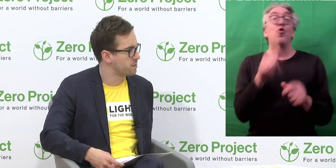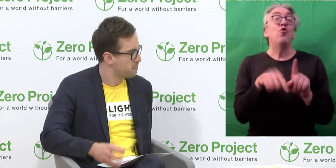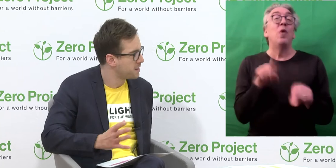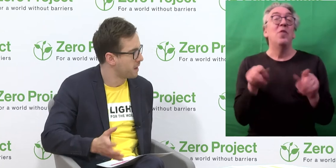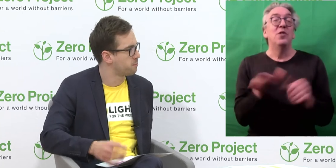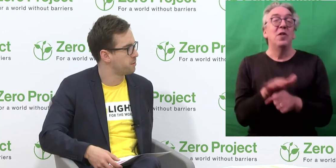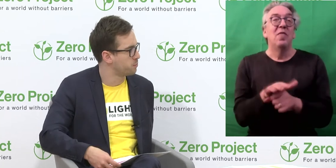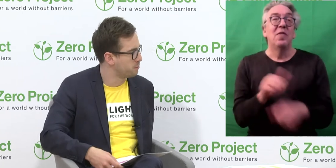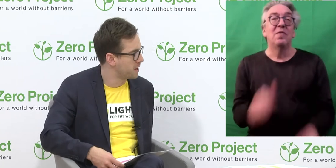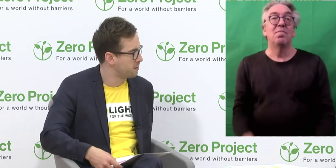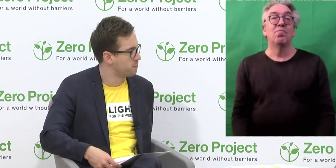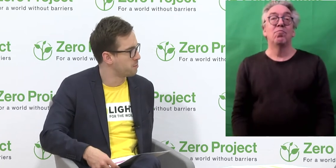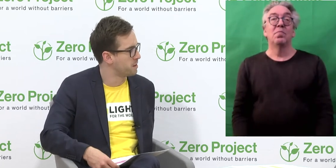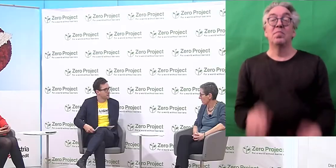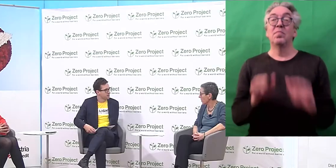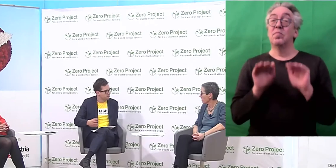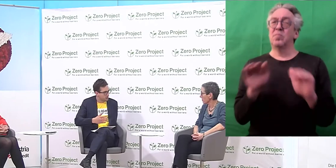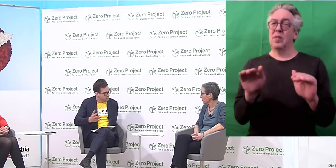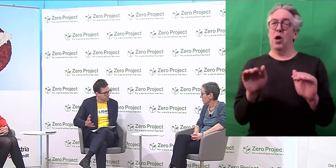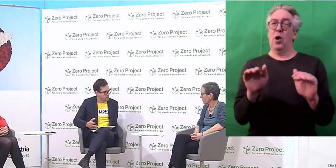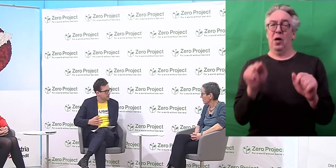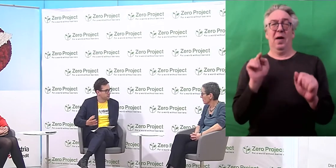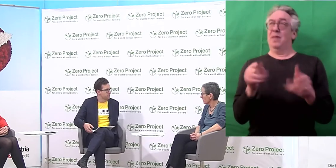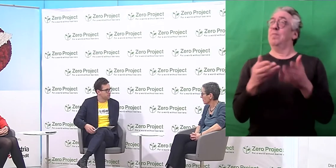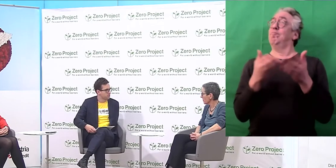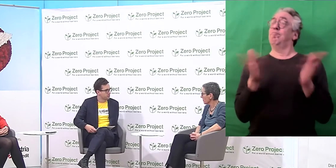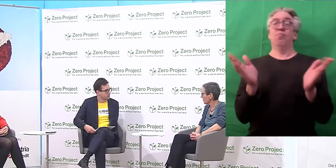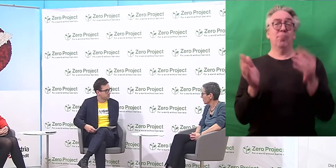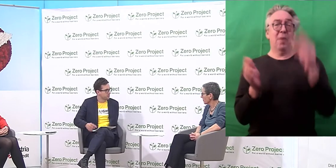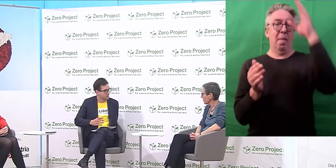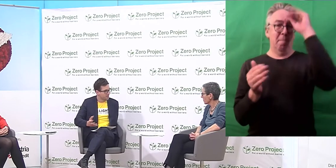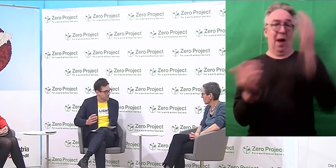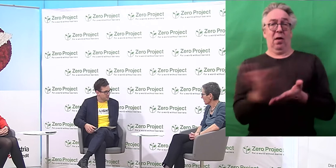something is the pay gap between men and women. Are there any official